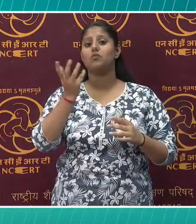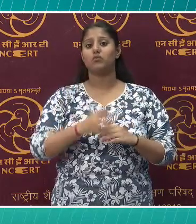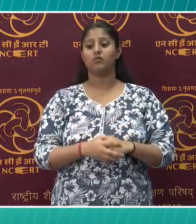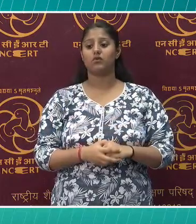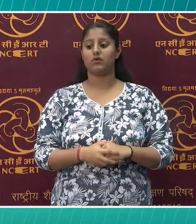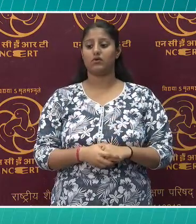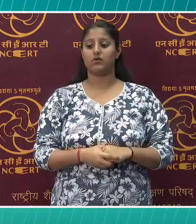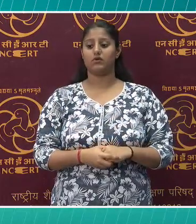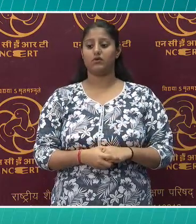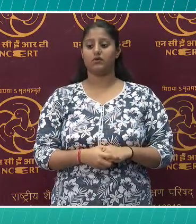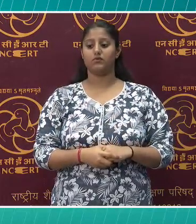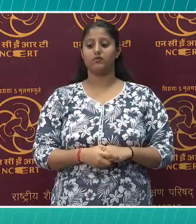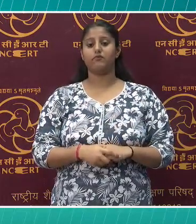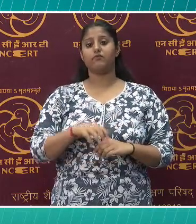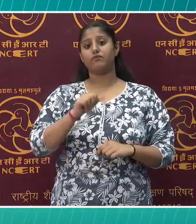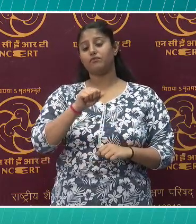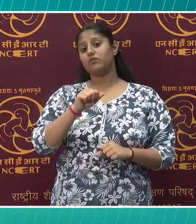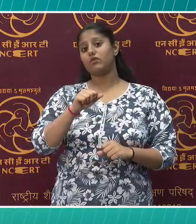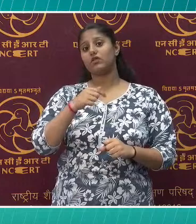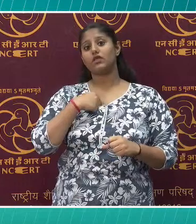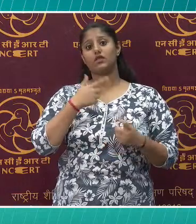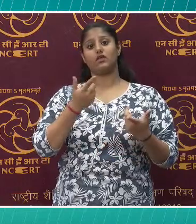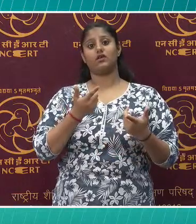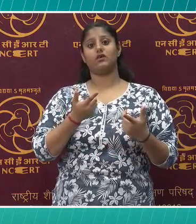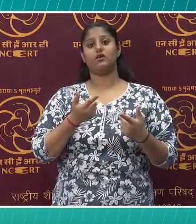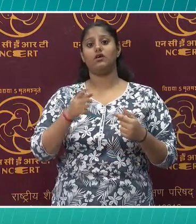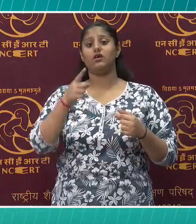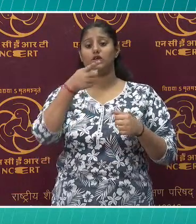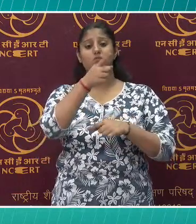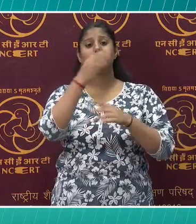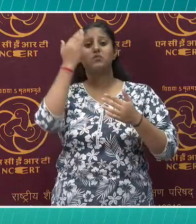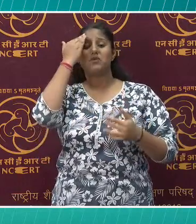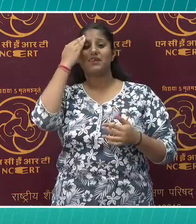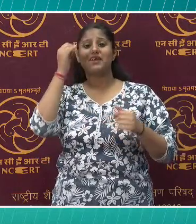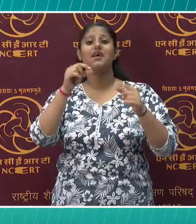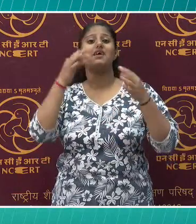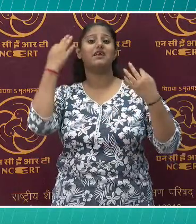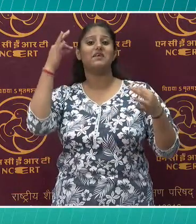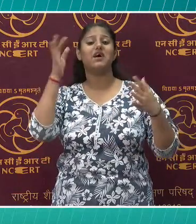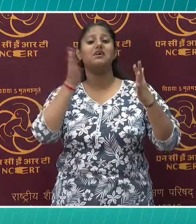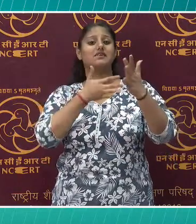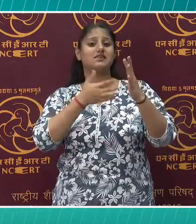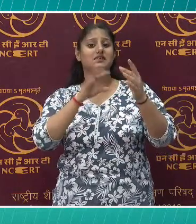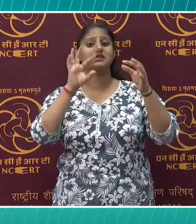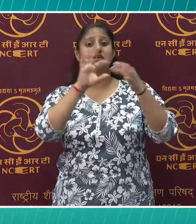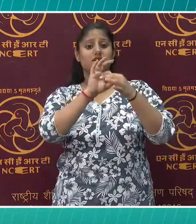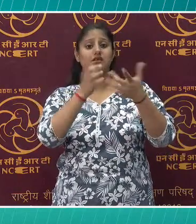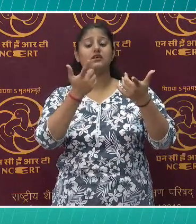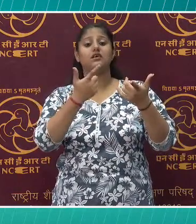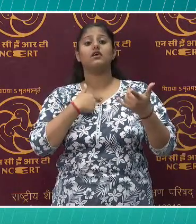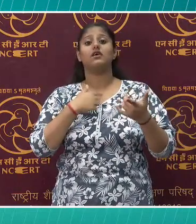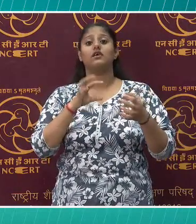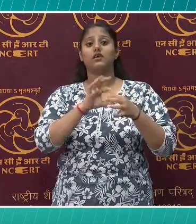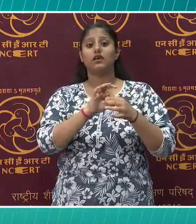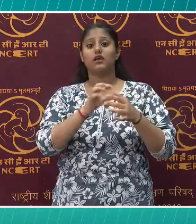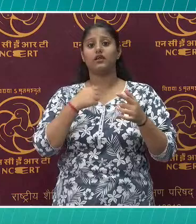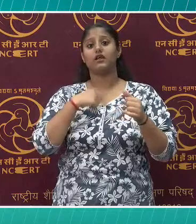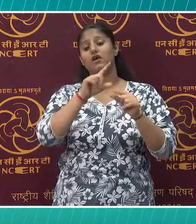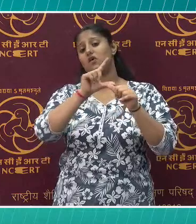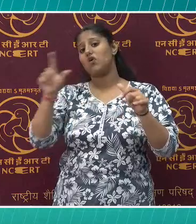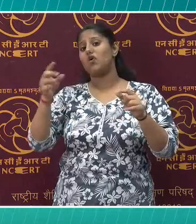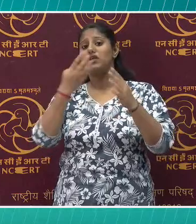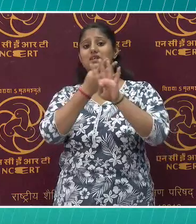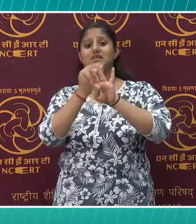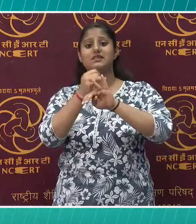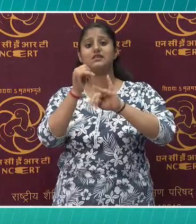really integrated. Yes, So, and arts is something which is connected to all curricular